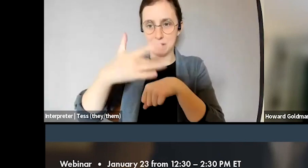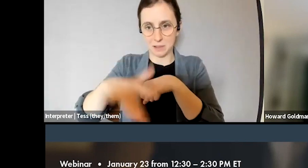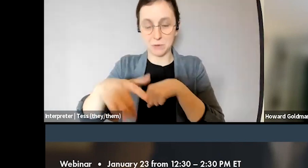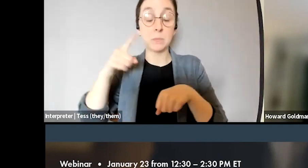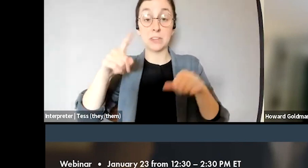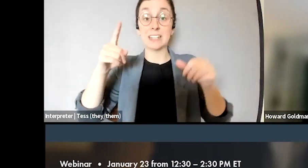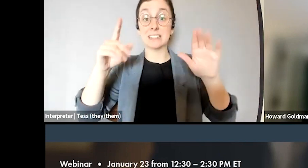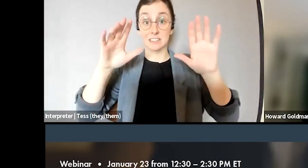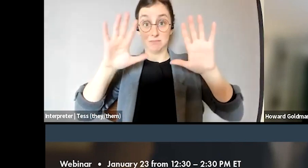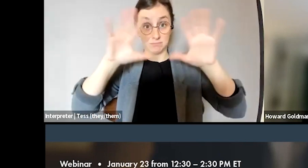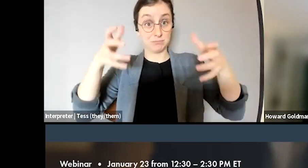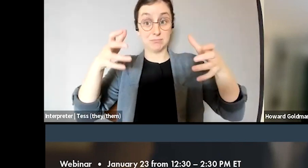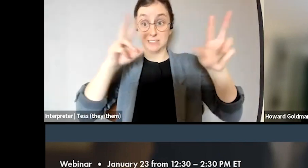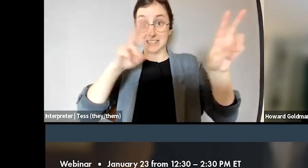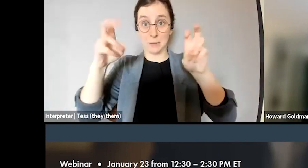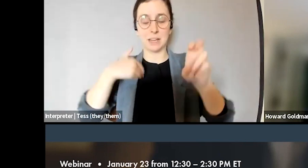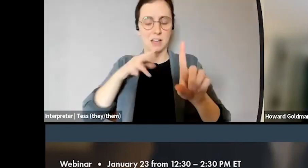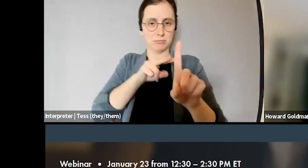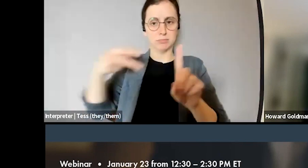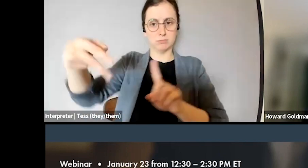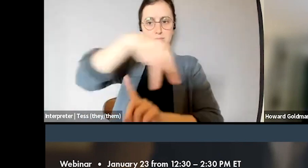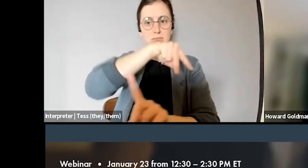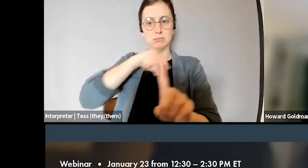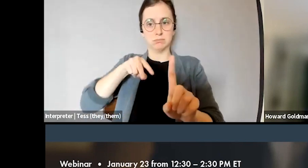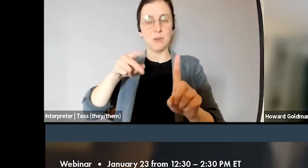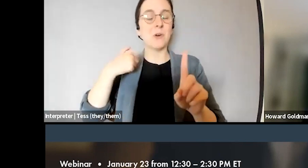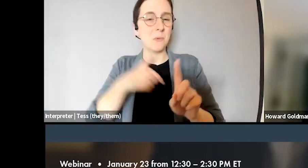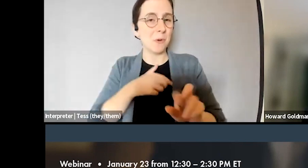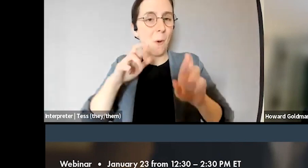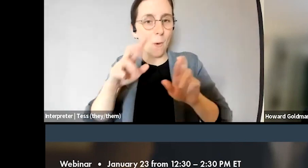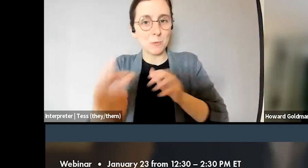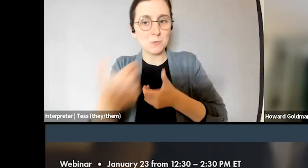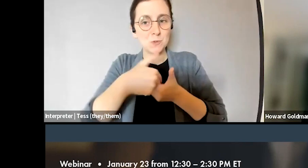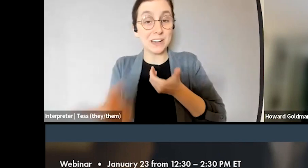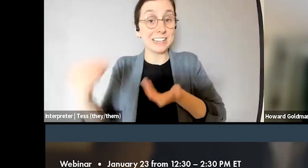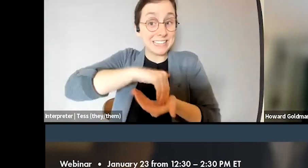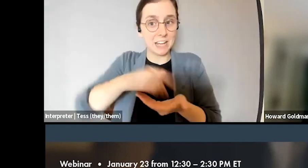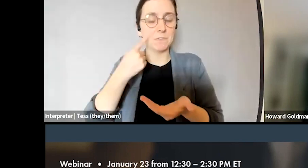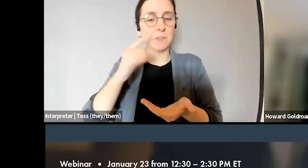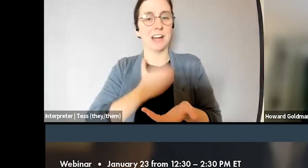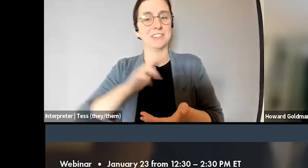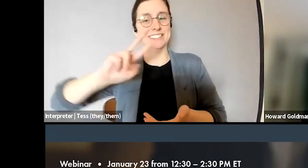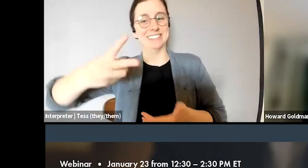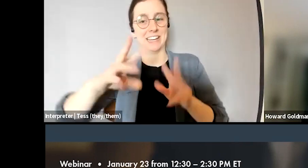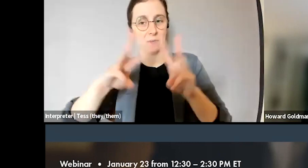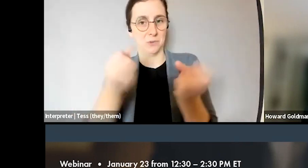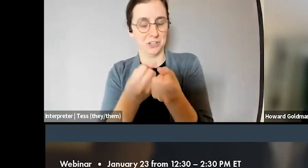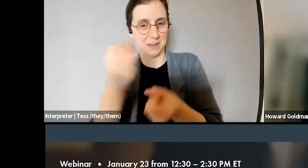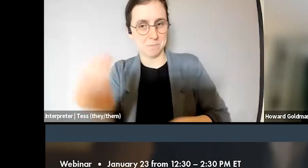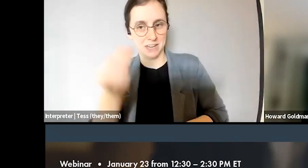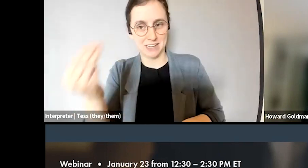many angles and hope that you'll join us again on Monday for the second part of the webinar